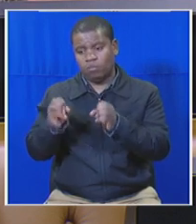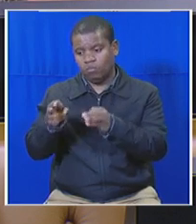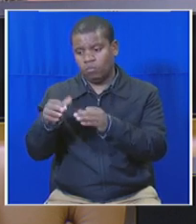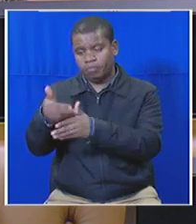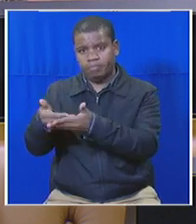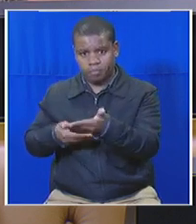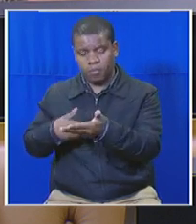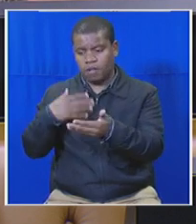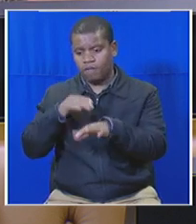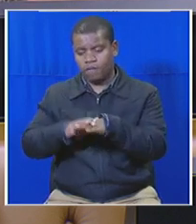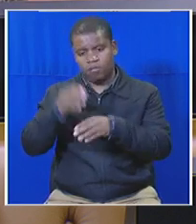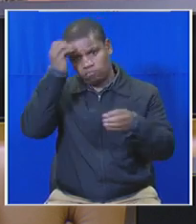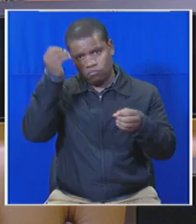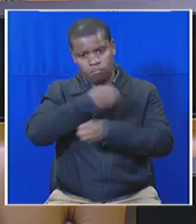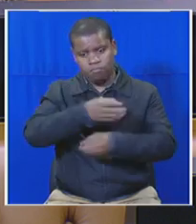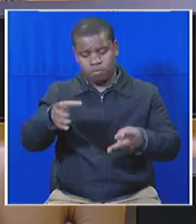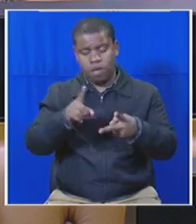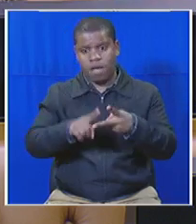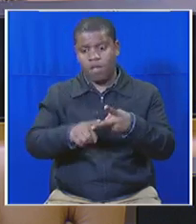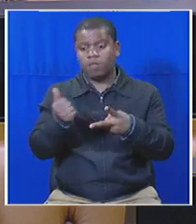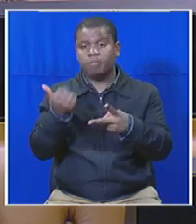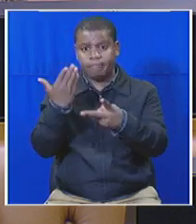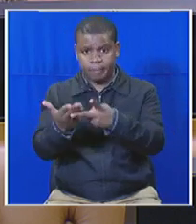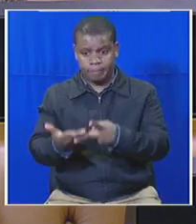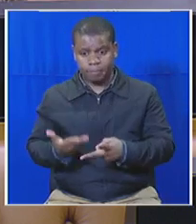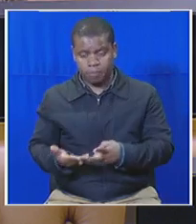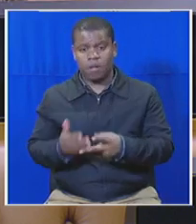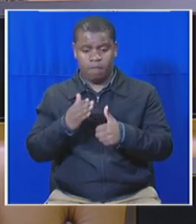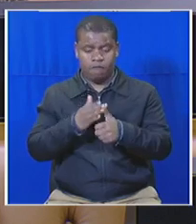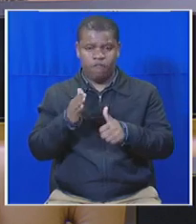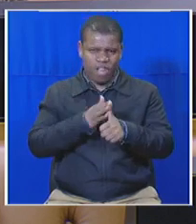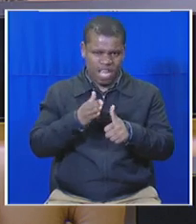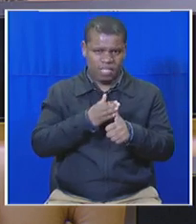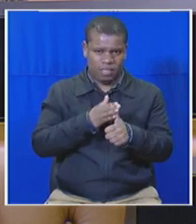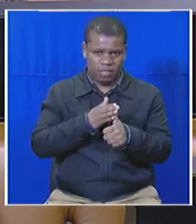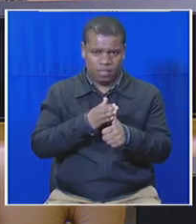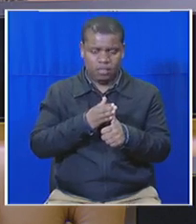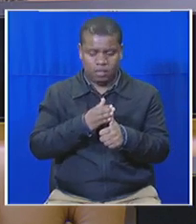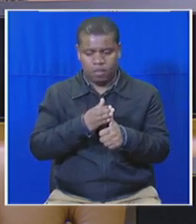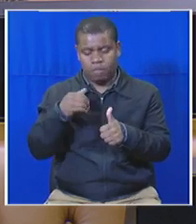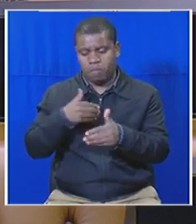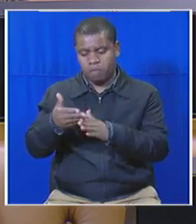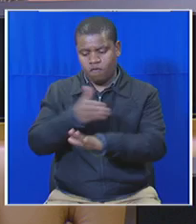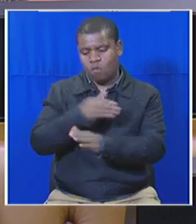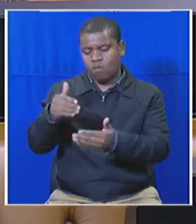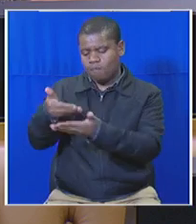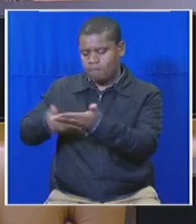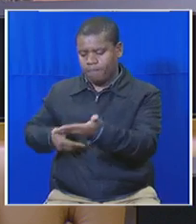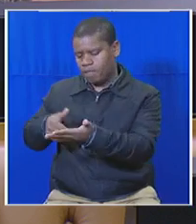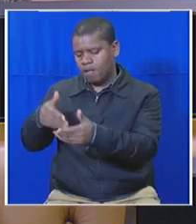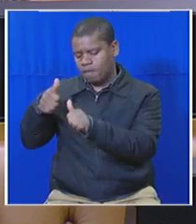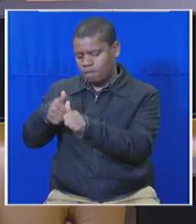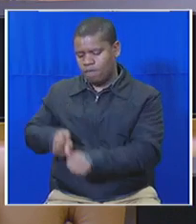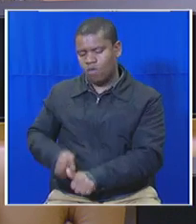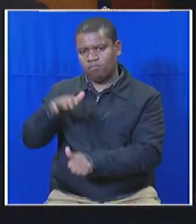notices of motion and motions without notice before the order of the day. I